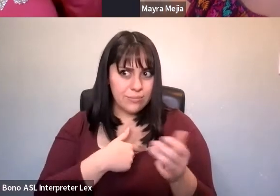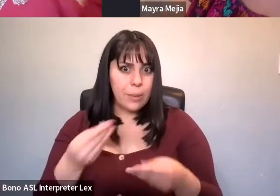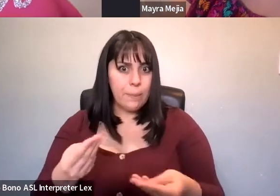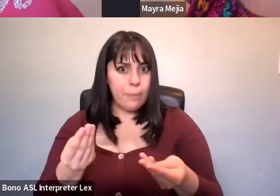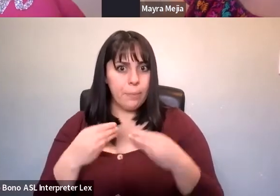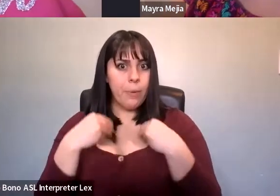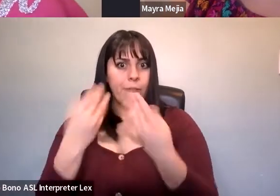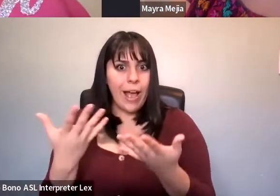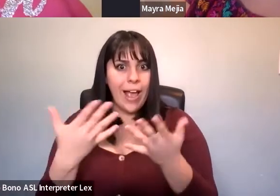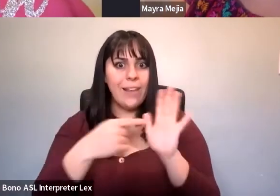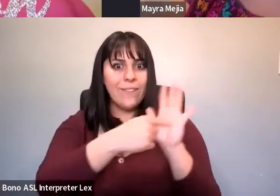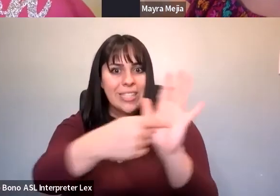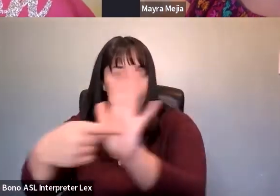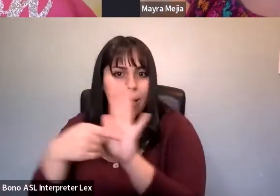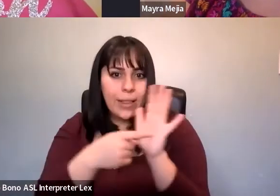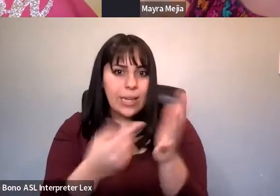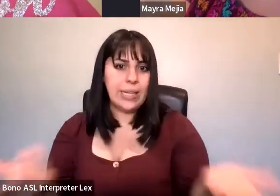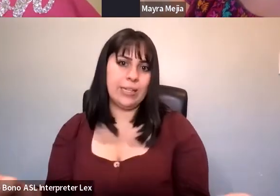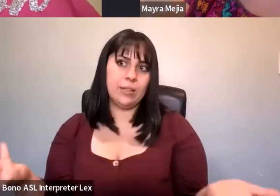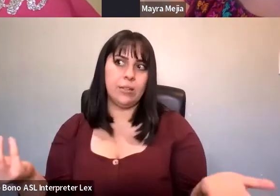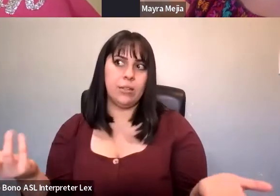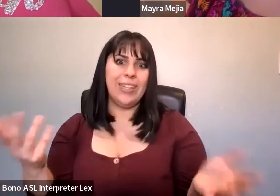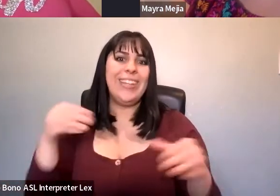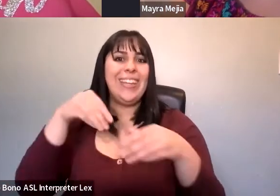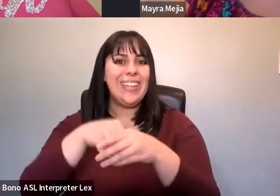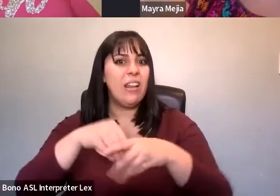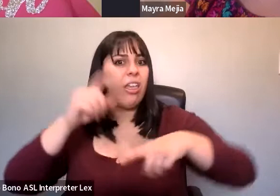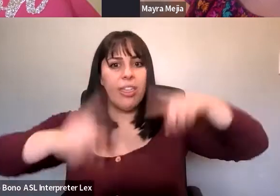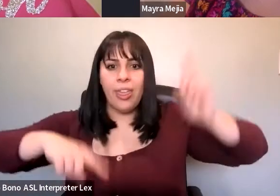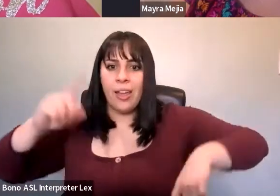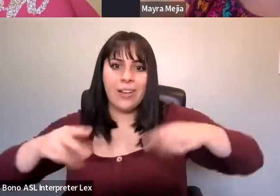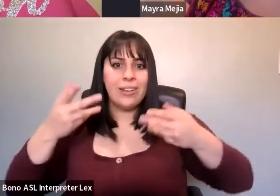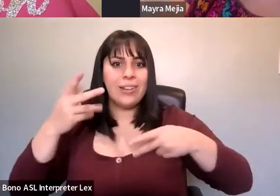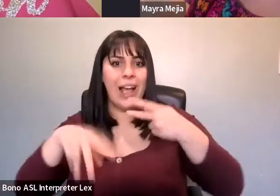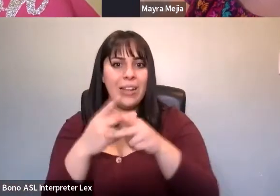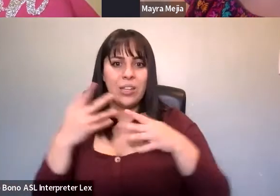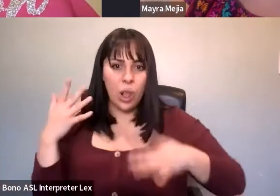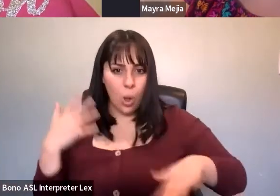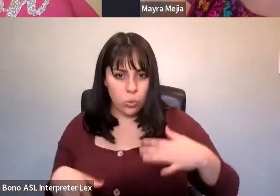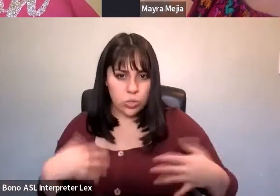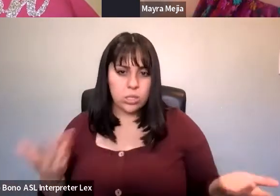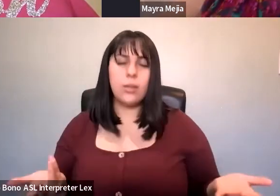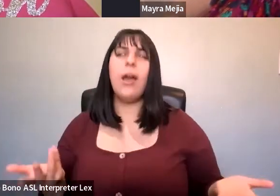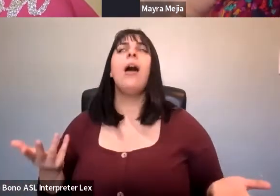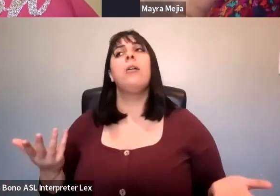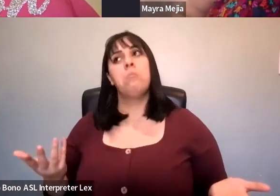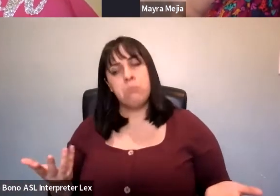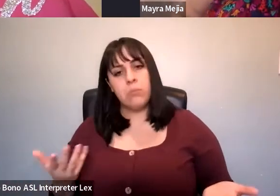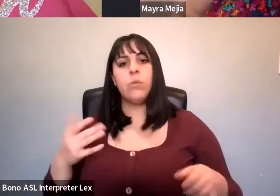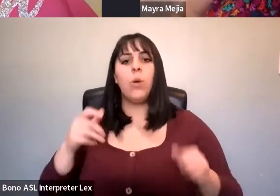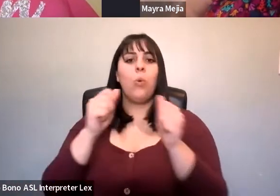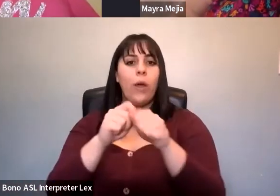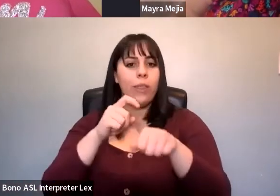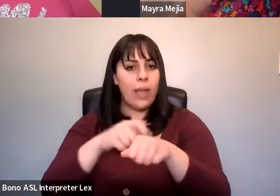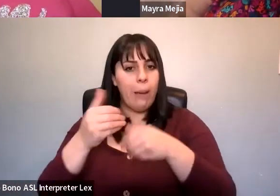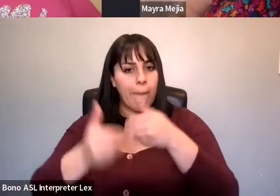show us all. That's what I think. So I don't know, one day at a time, we will get there. But we've come to